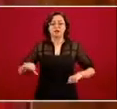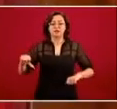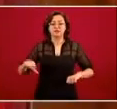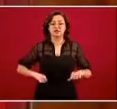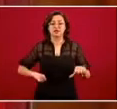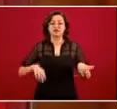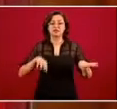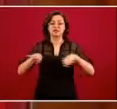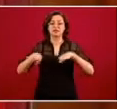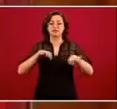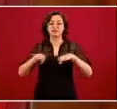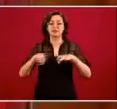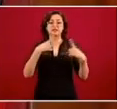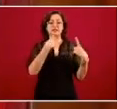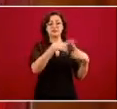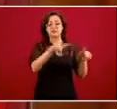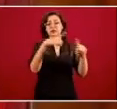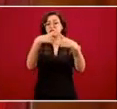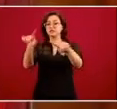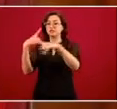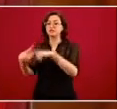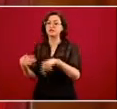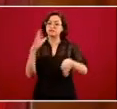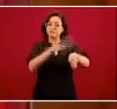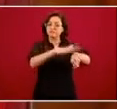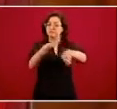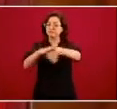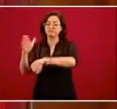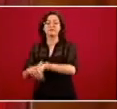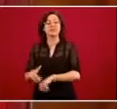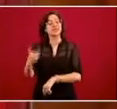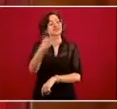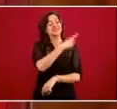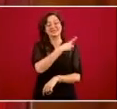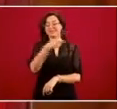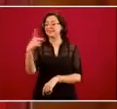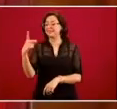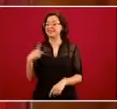because the work activities,